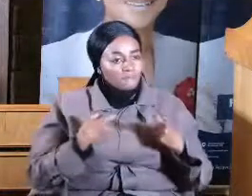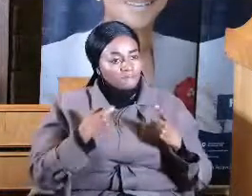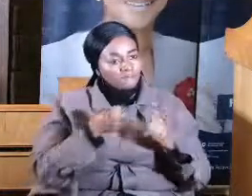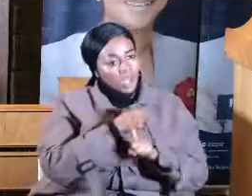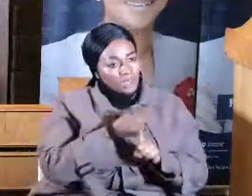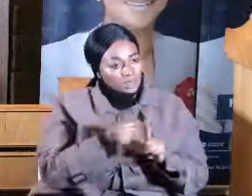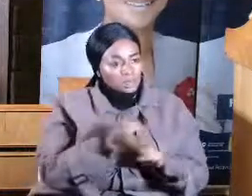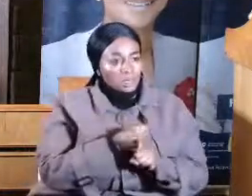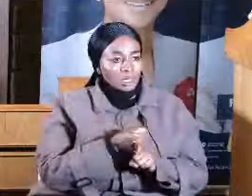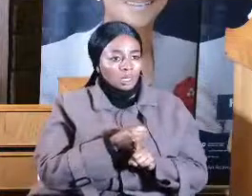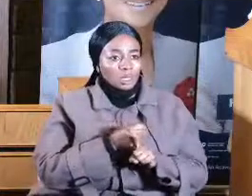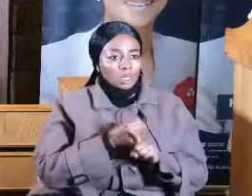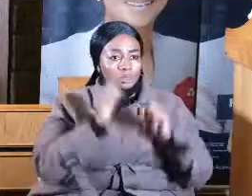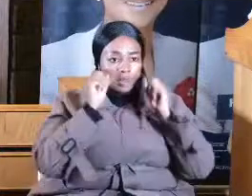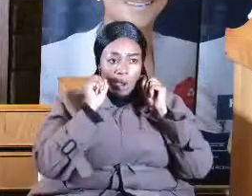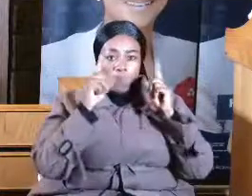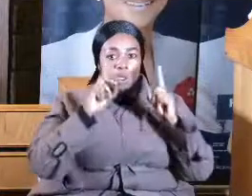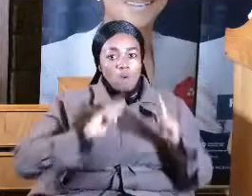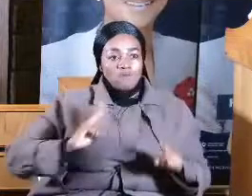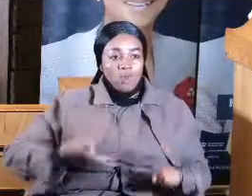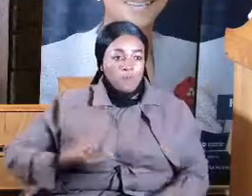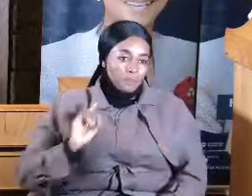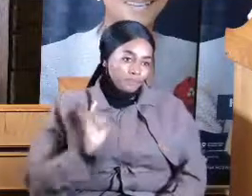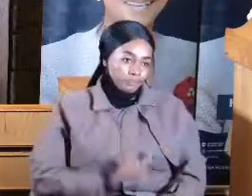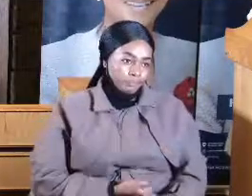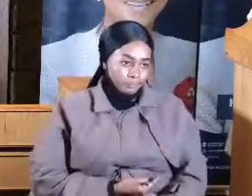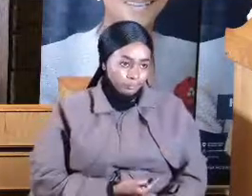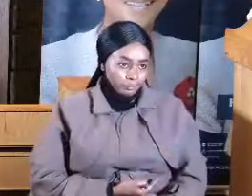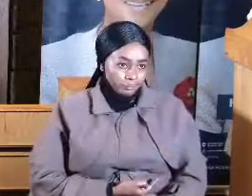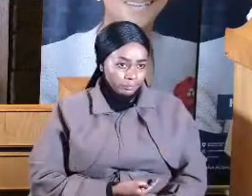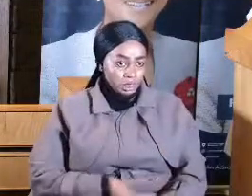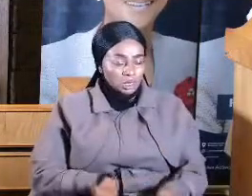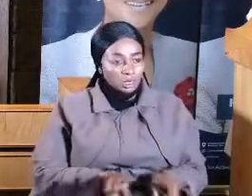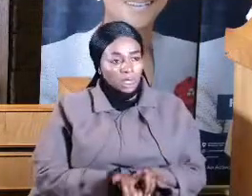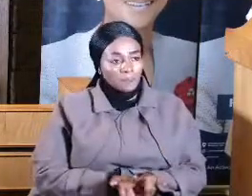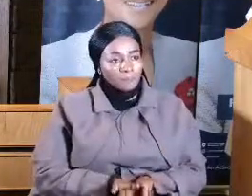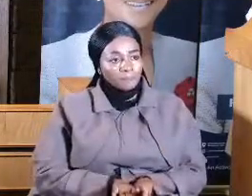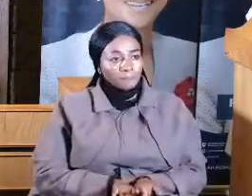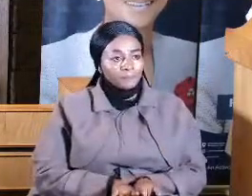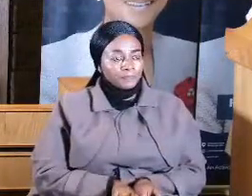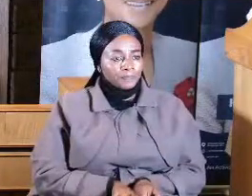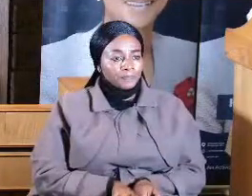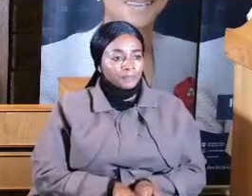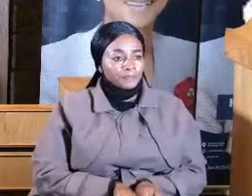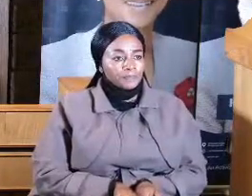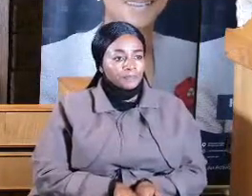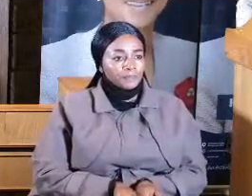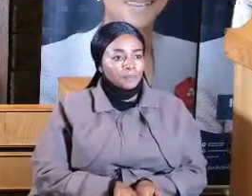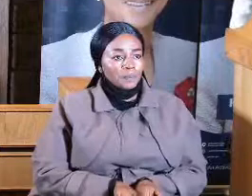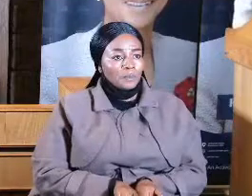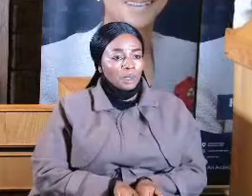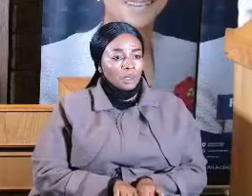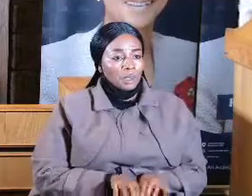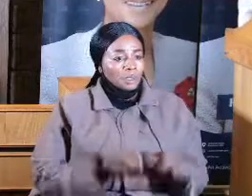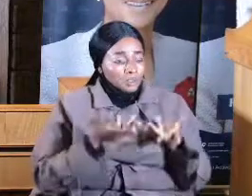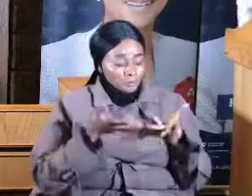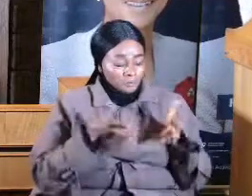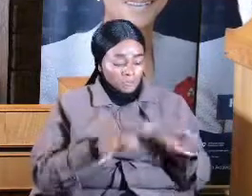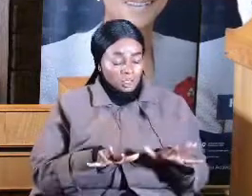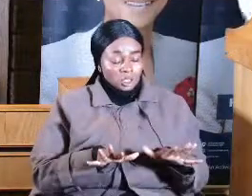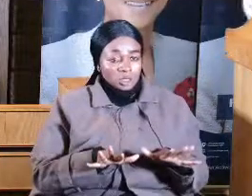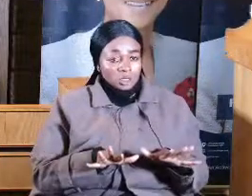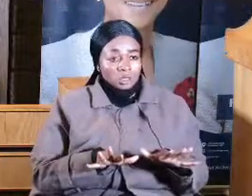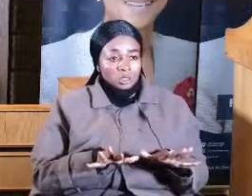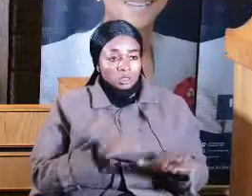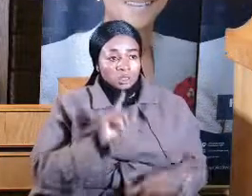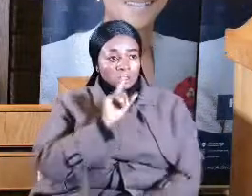the recognition of women as human beings. In conclusion, Program Director, at